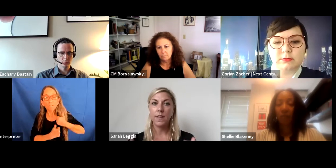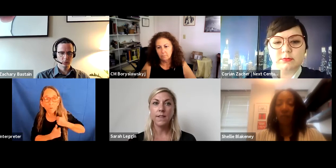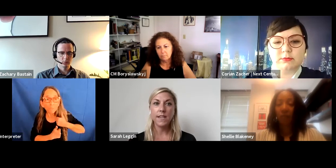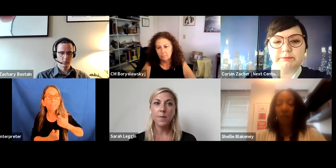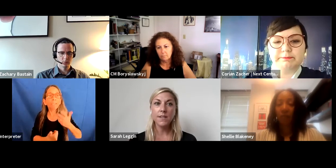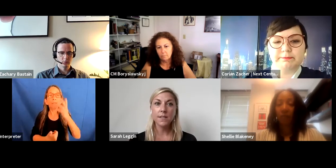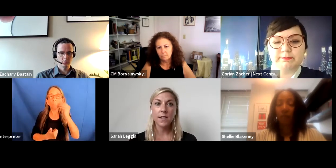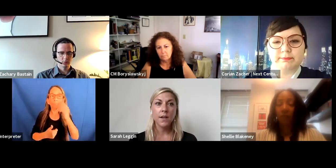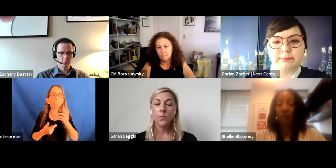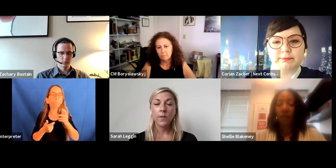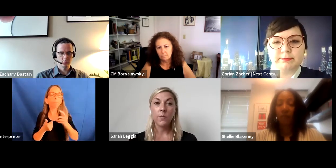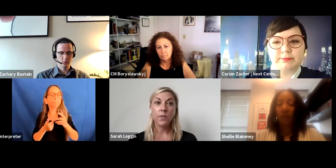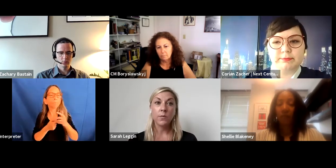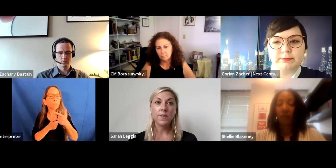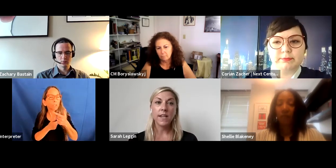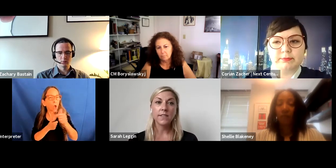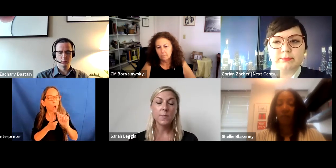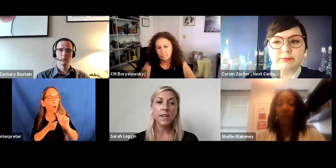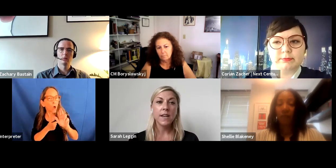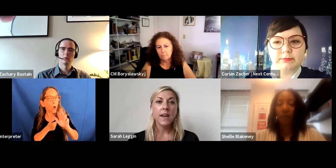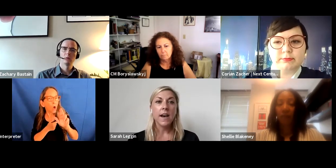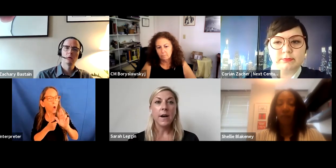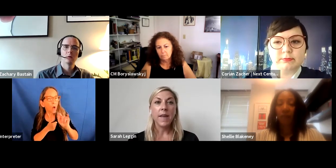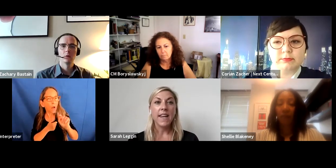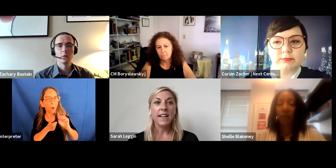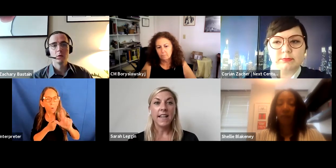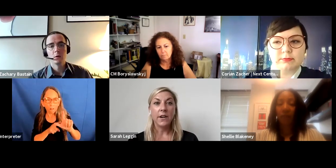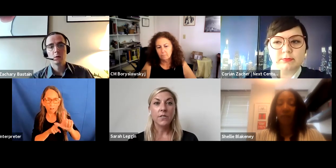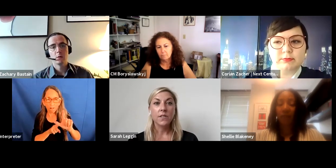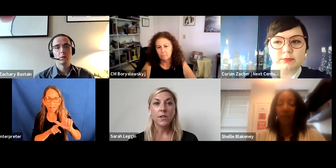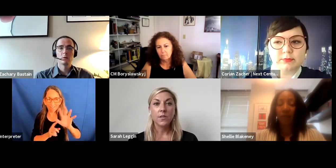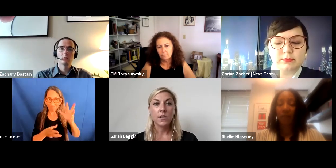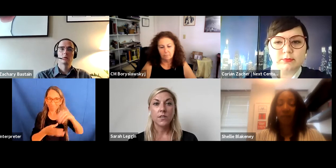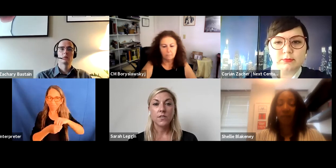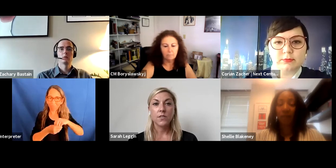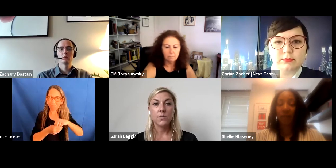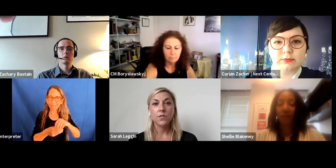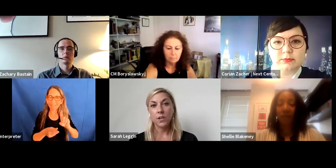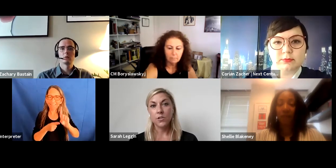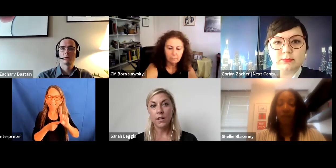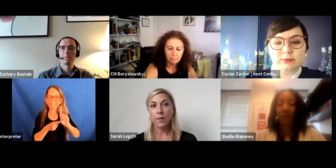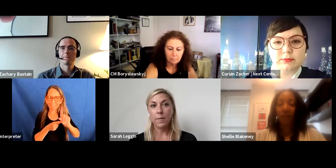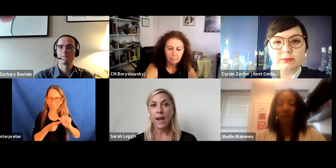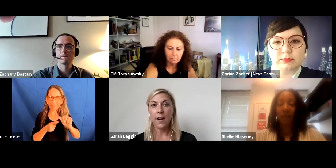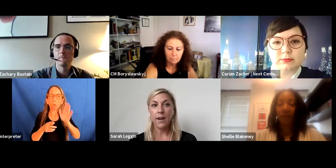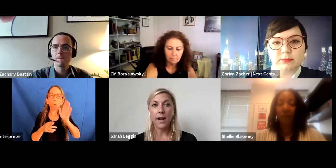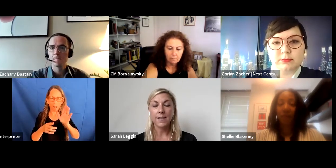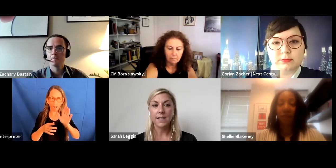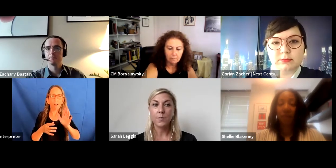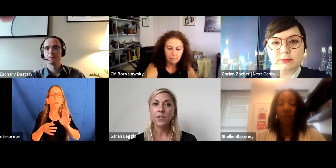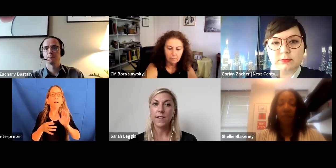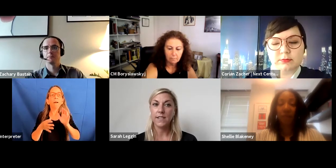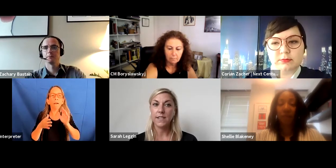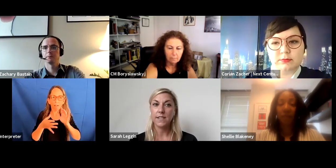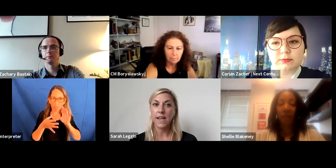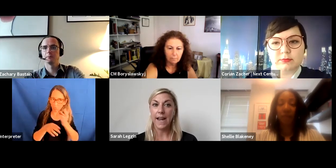right within the database, within the website, excuse me. And it allows users to search and compare